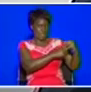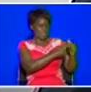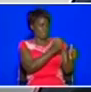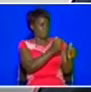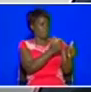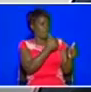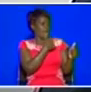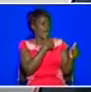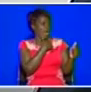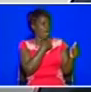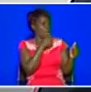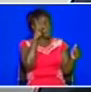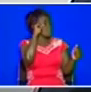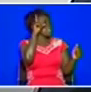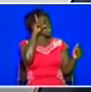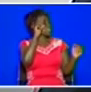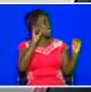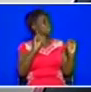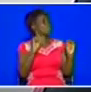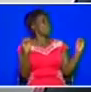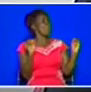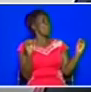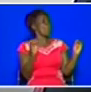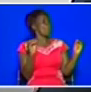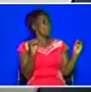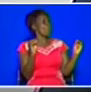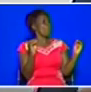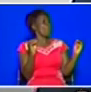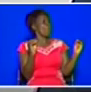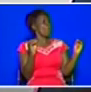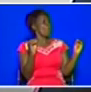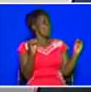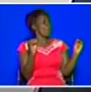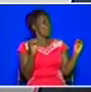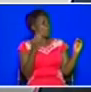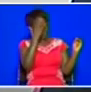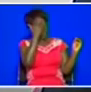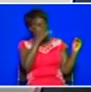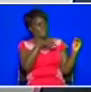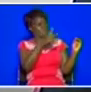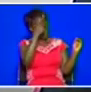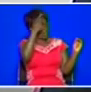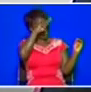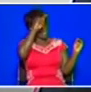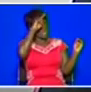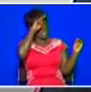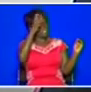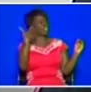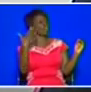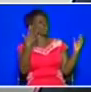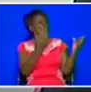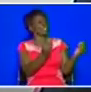Actually, it has no images. It's just a text document. Because it's a bit of a policy document, it's